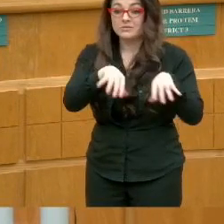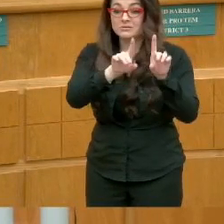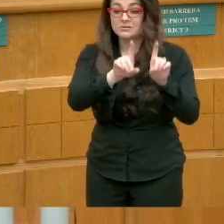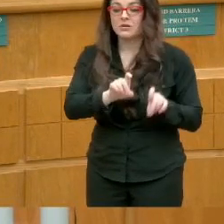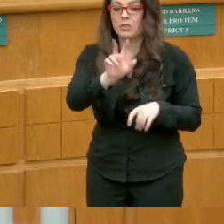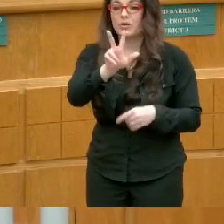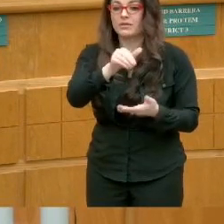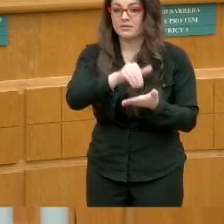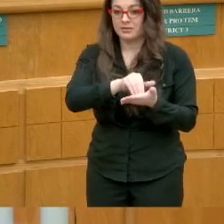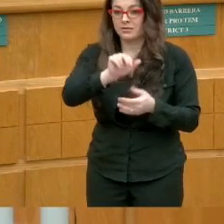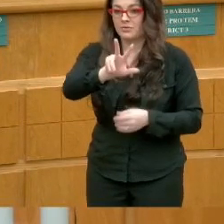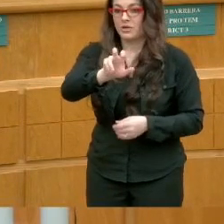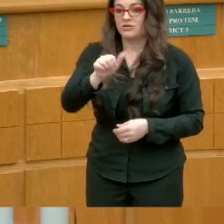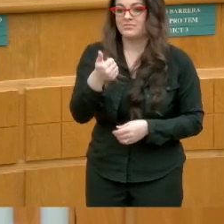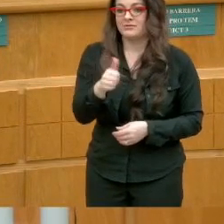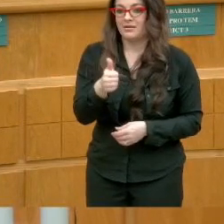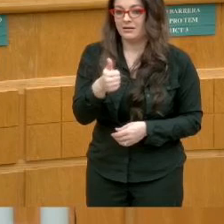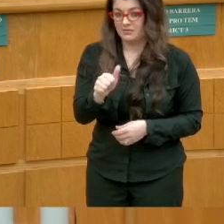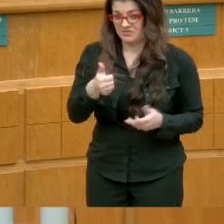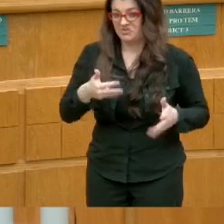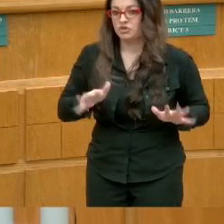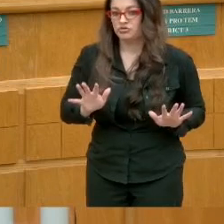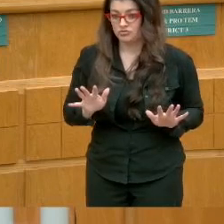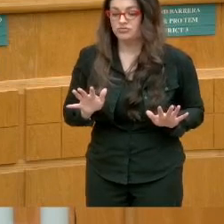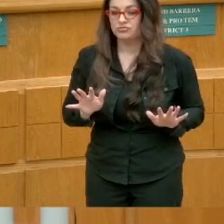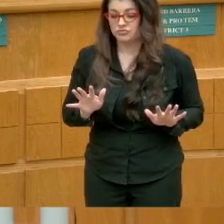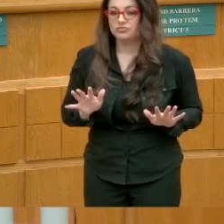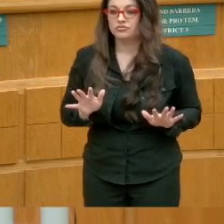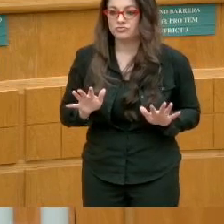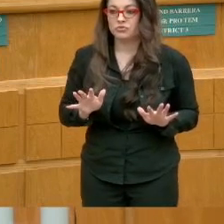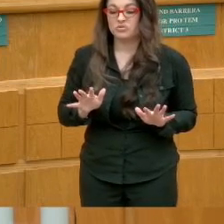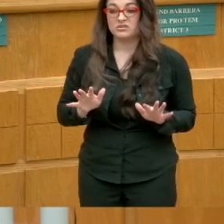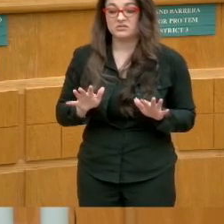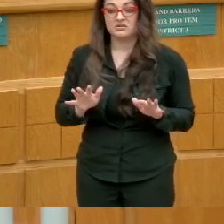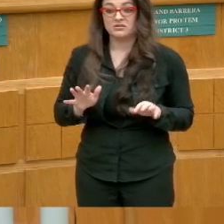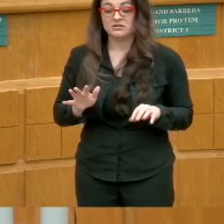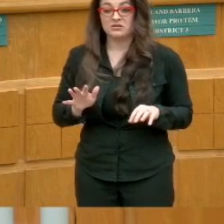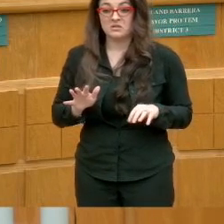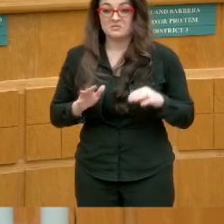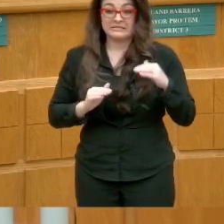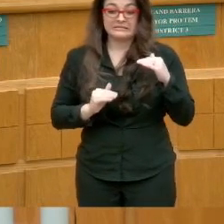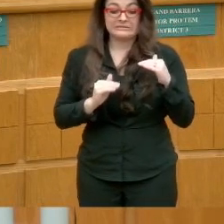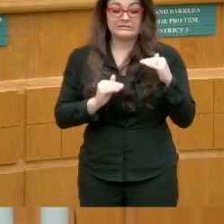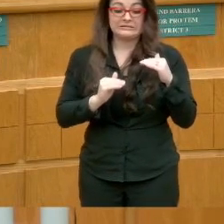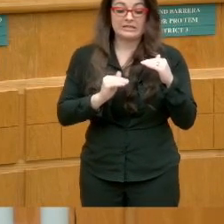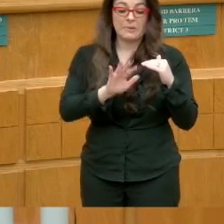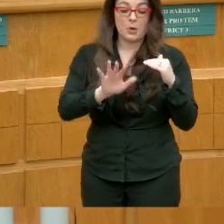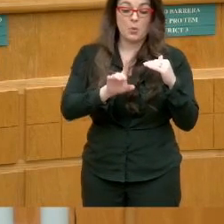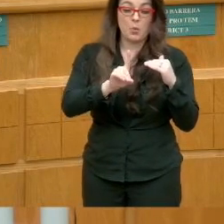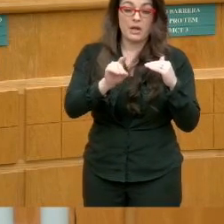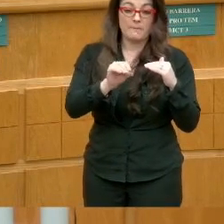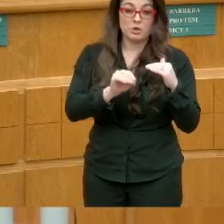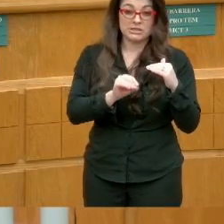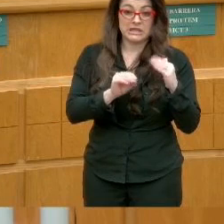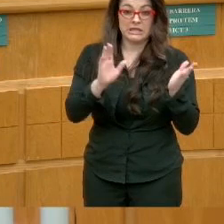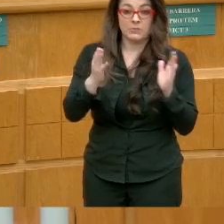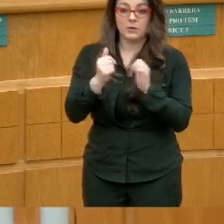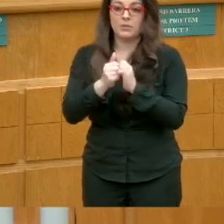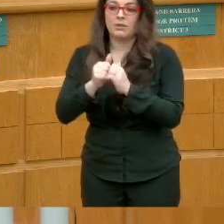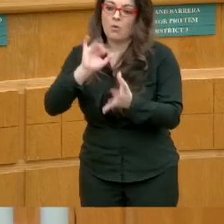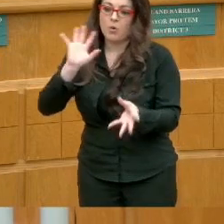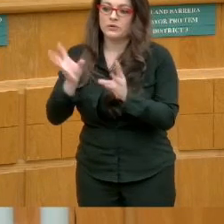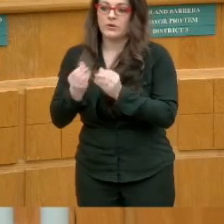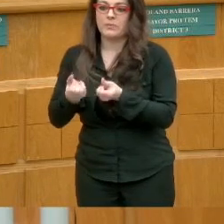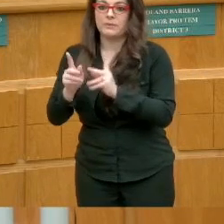3,310 tests that have been performed in our community, which is getting close to that 1% if you think about the total population in